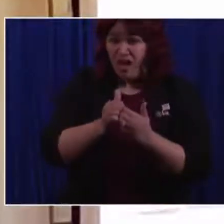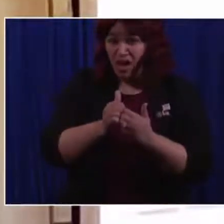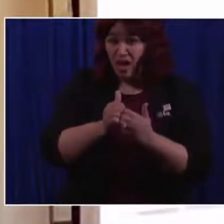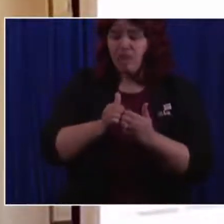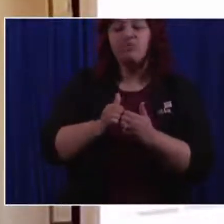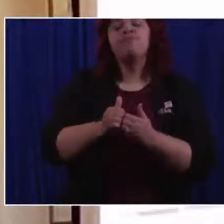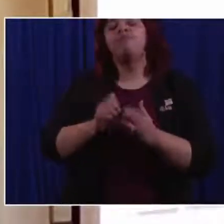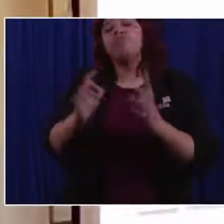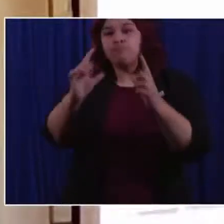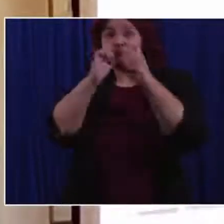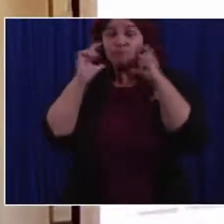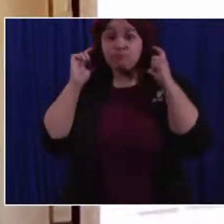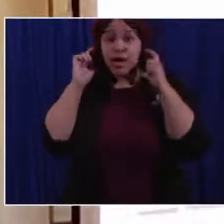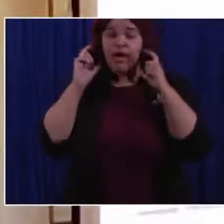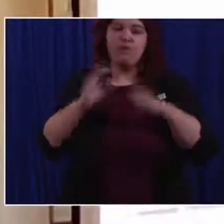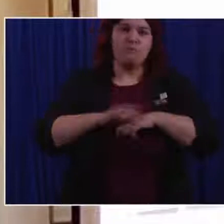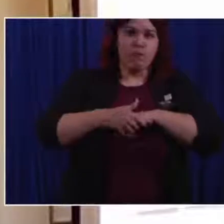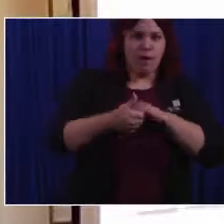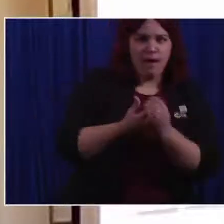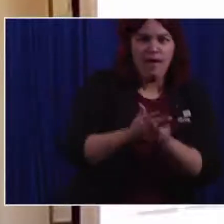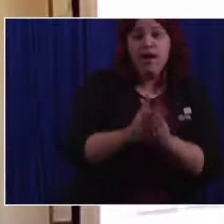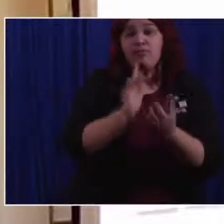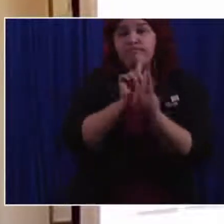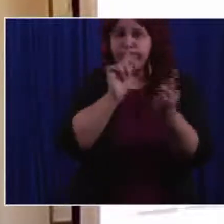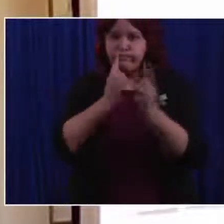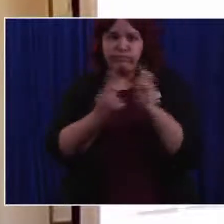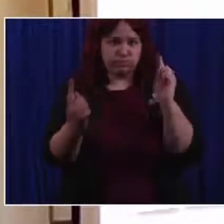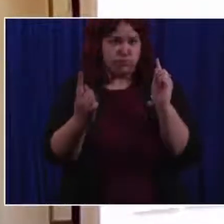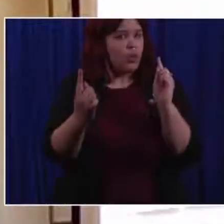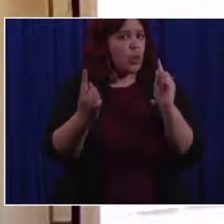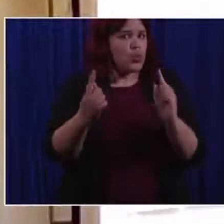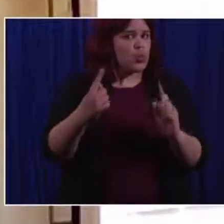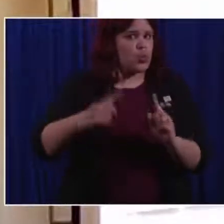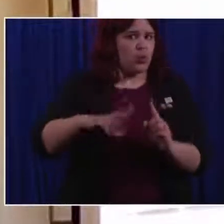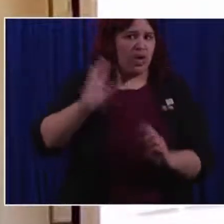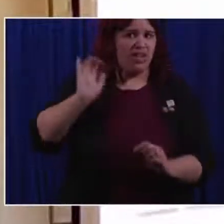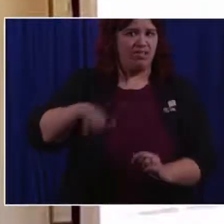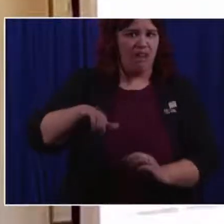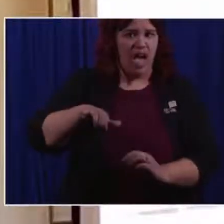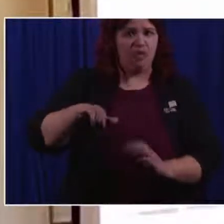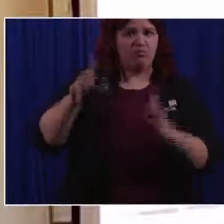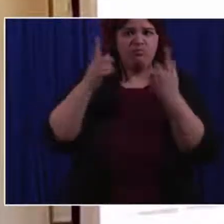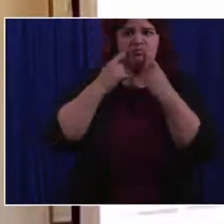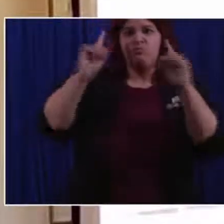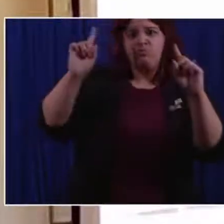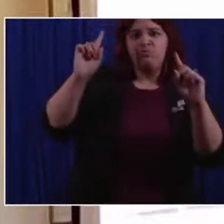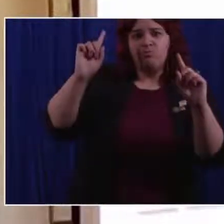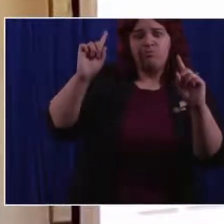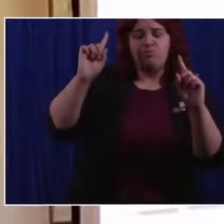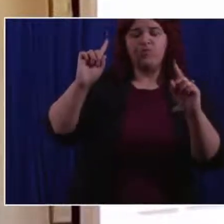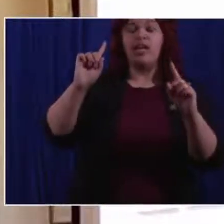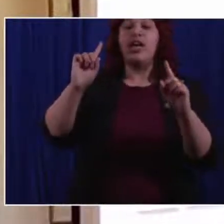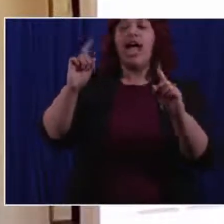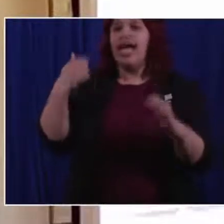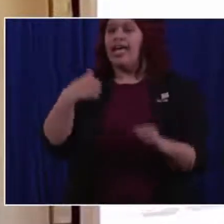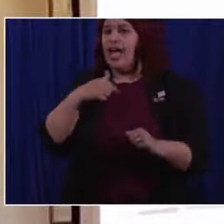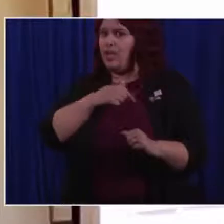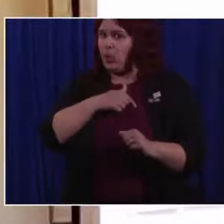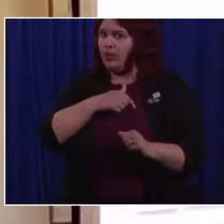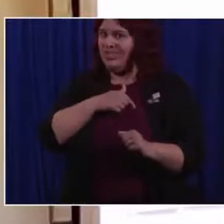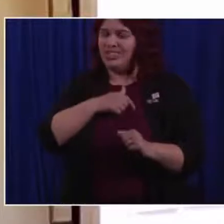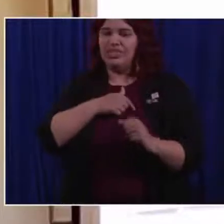hygiene, these really remain our best protection as we look forward to the day when the vaccines put